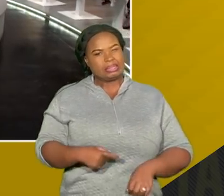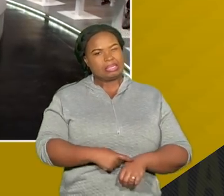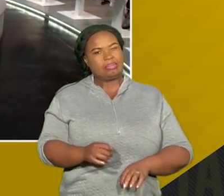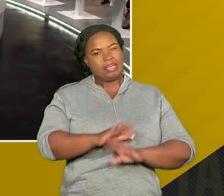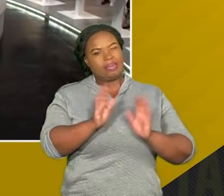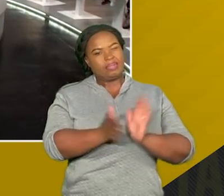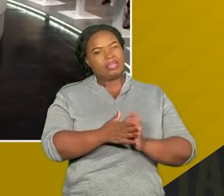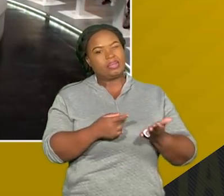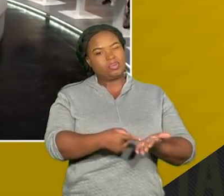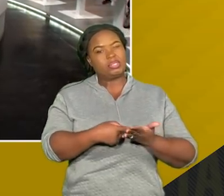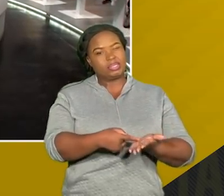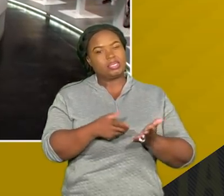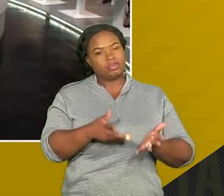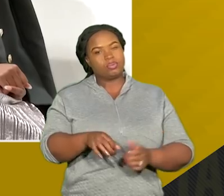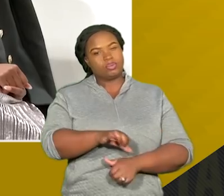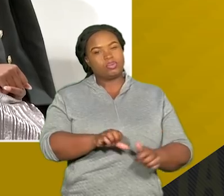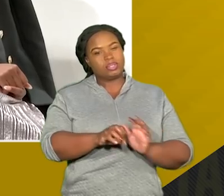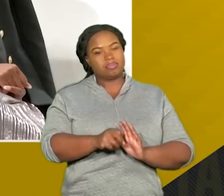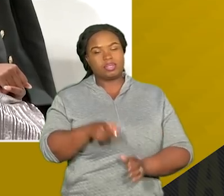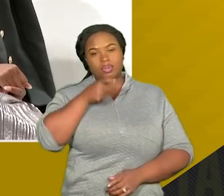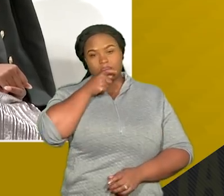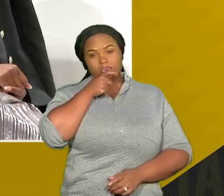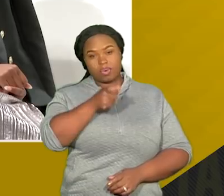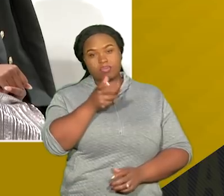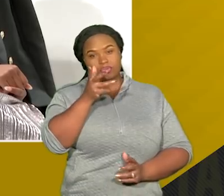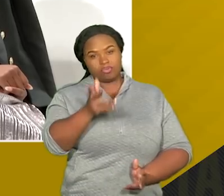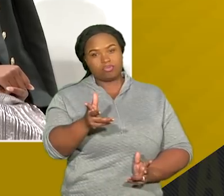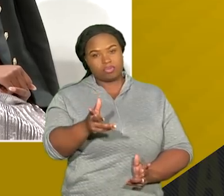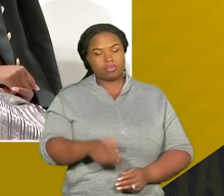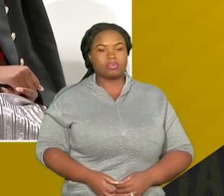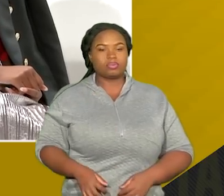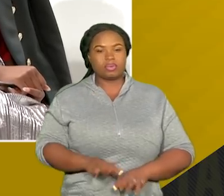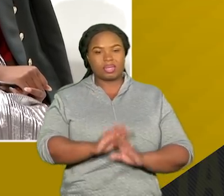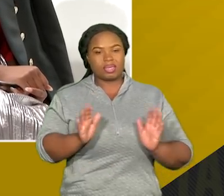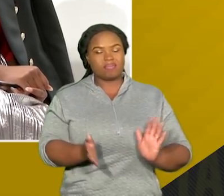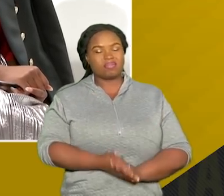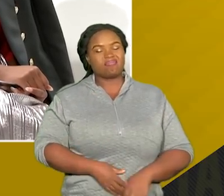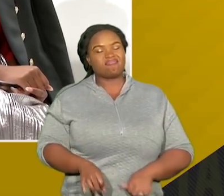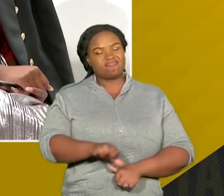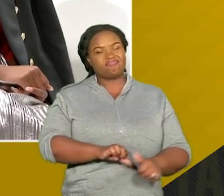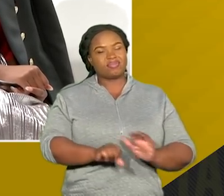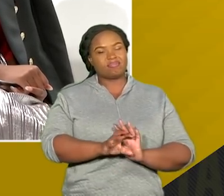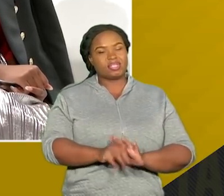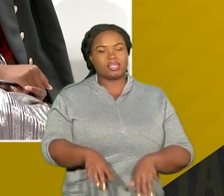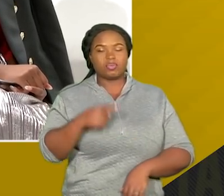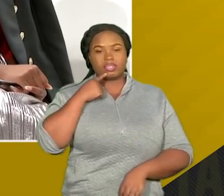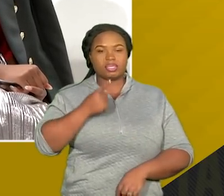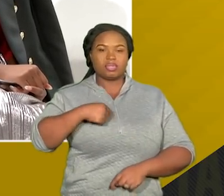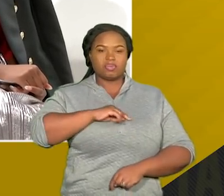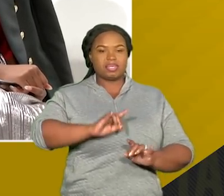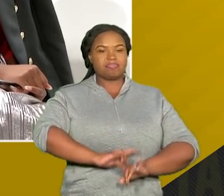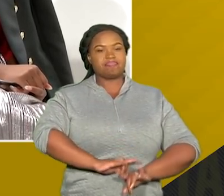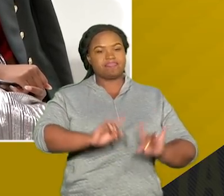Ntosi Kulumela, Iya Kubega on social media, and my comments wako as well. Tell us Zonke Nkundla Zokuman, Sizu Gututin, I get in as a Tugwanda Gwale, Omkwa